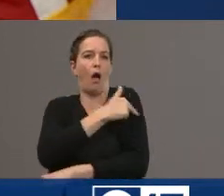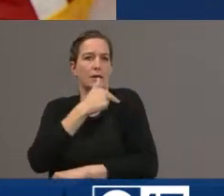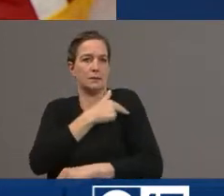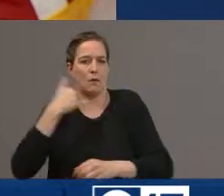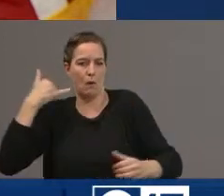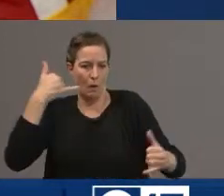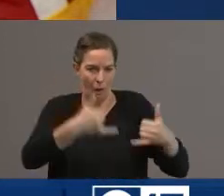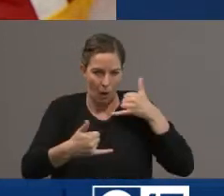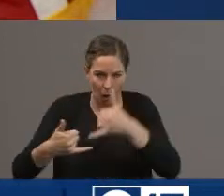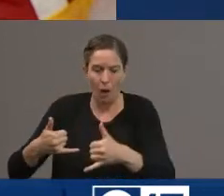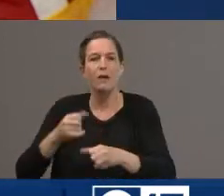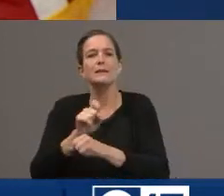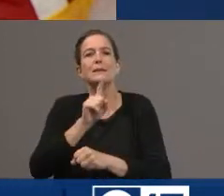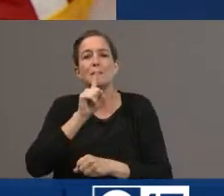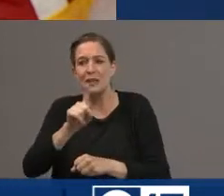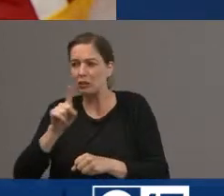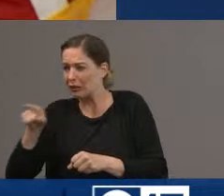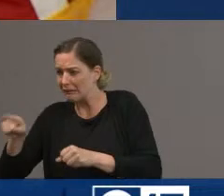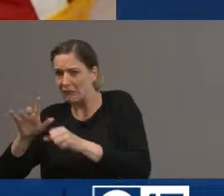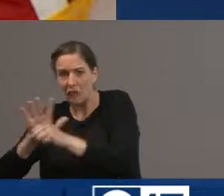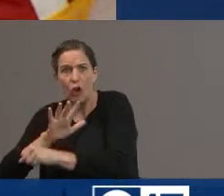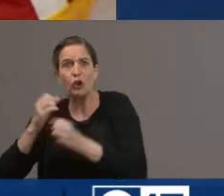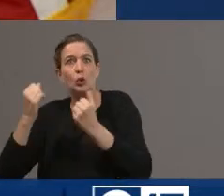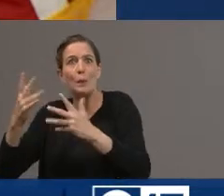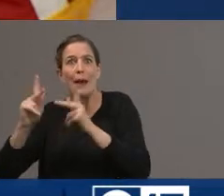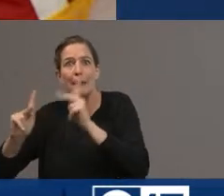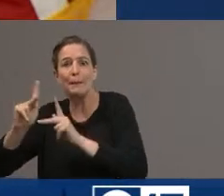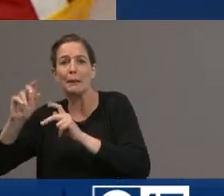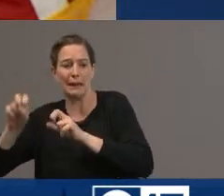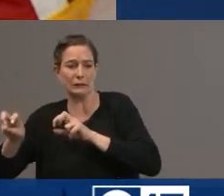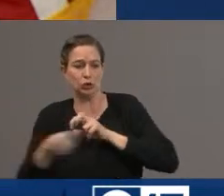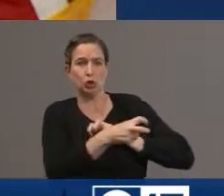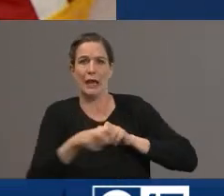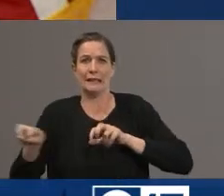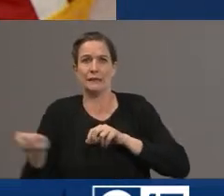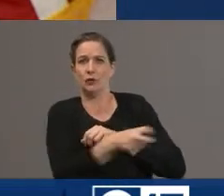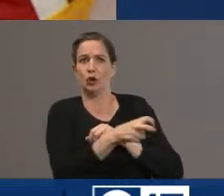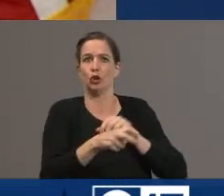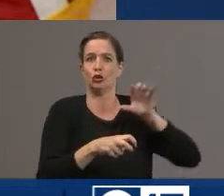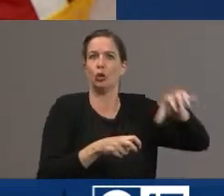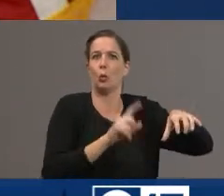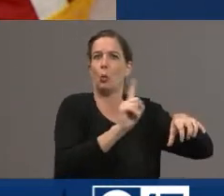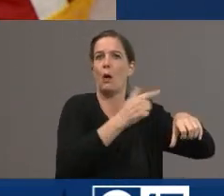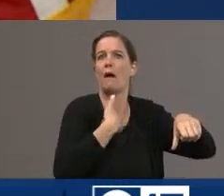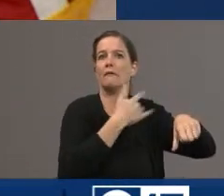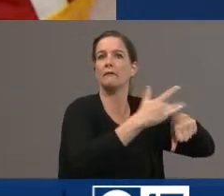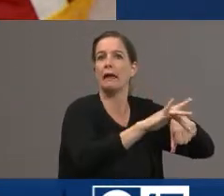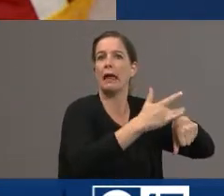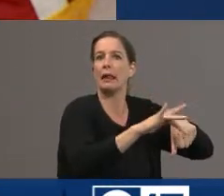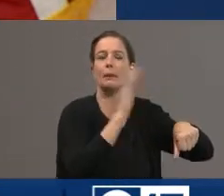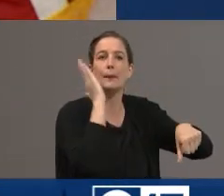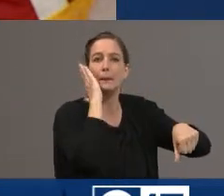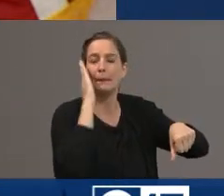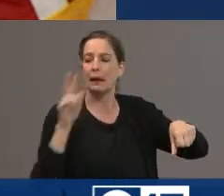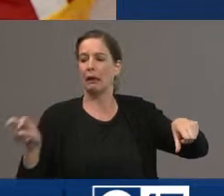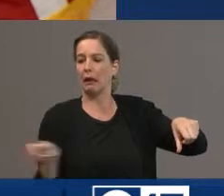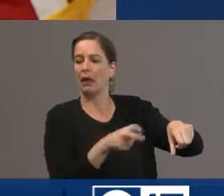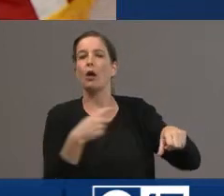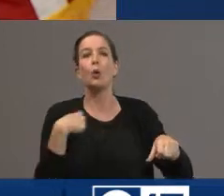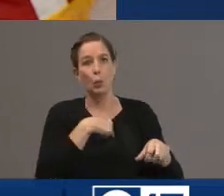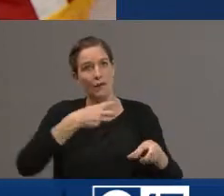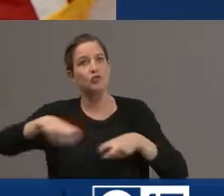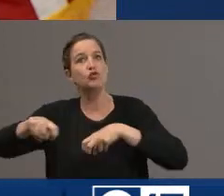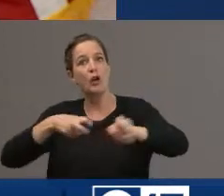of care at the right time. We have transferred over 1,100 patients statewide utilizing the Arizona surge